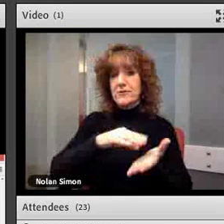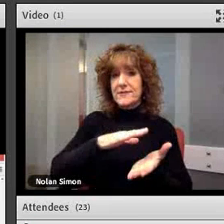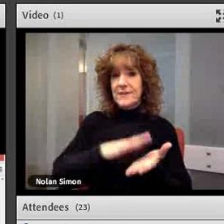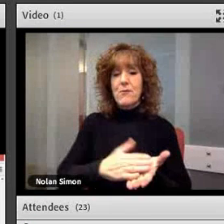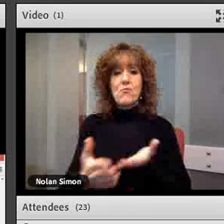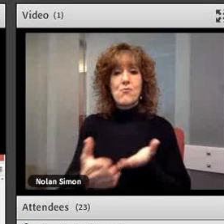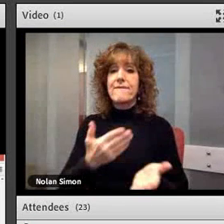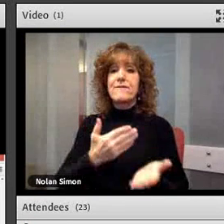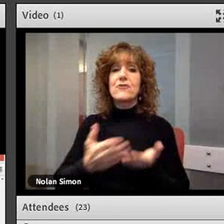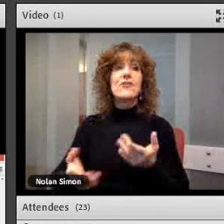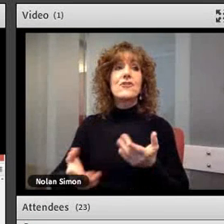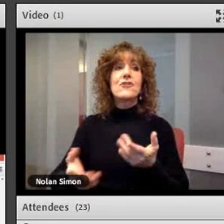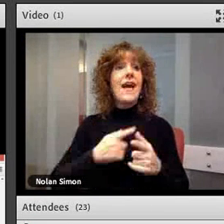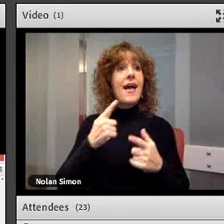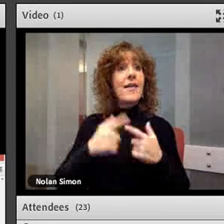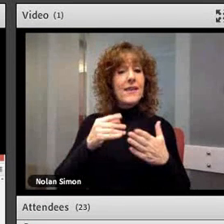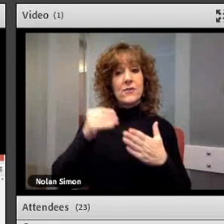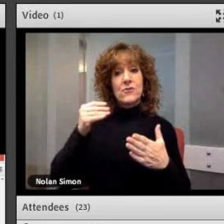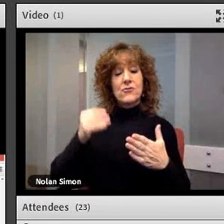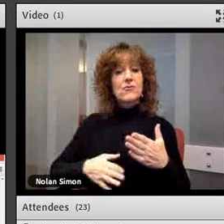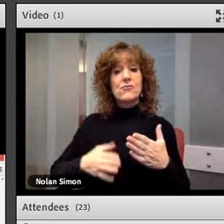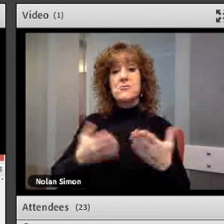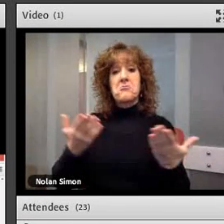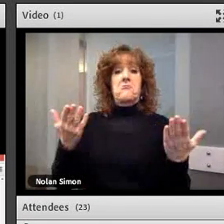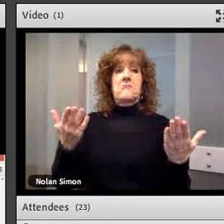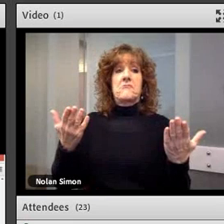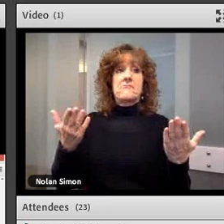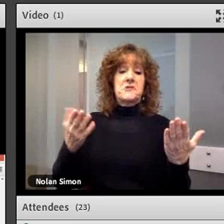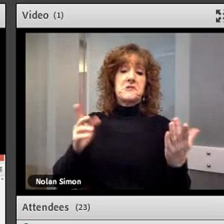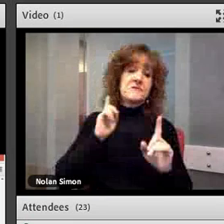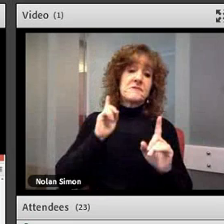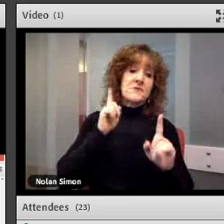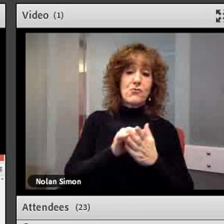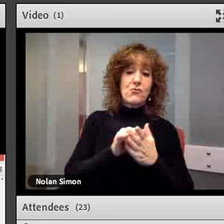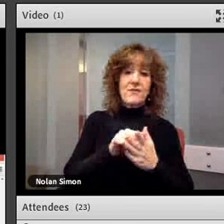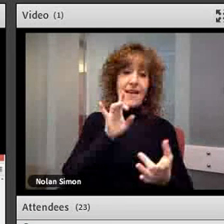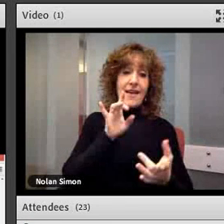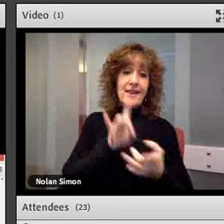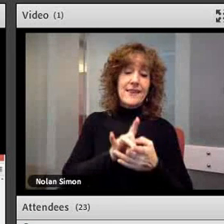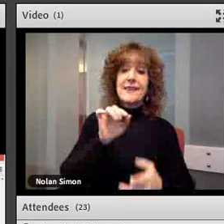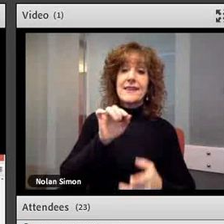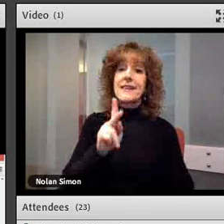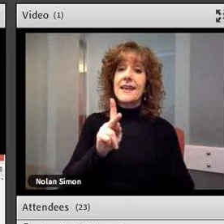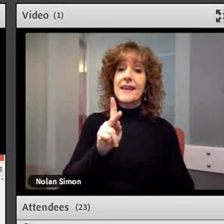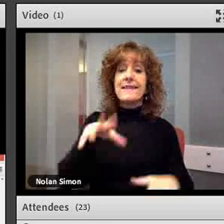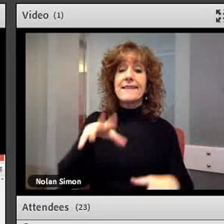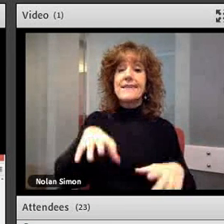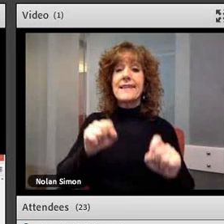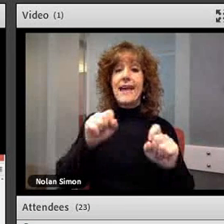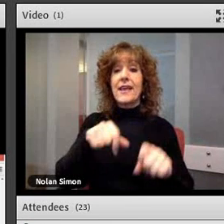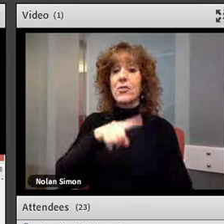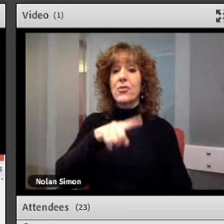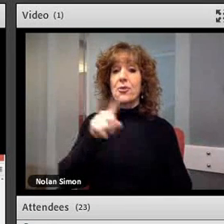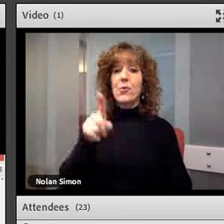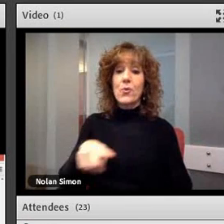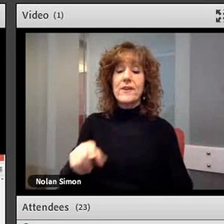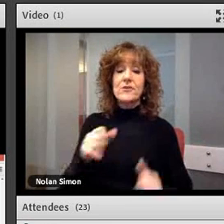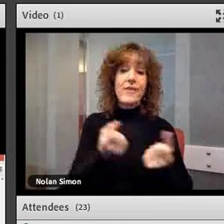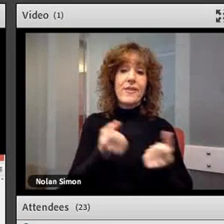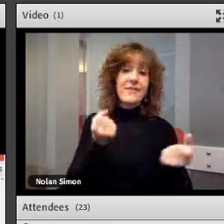down, whatever. And then the student just goes to that link, and they can take the quiz with the